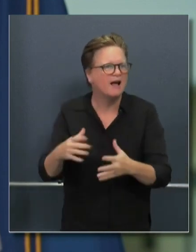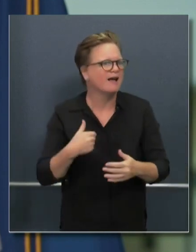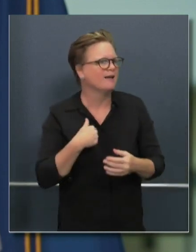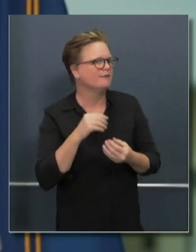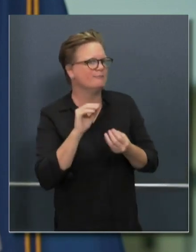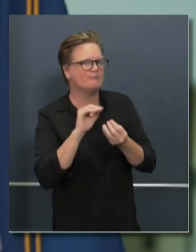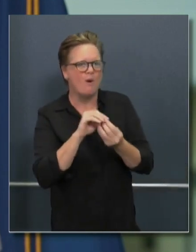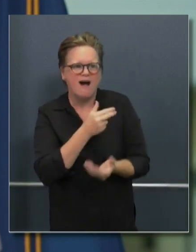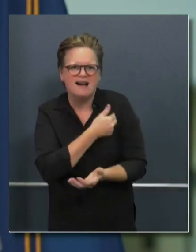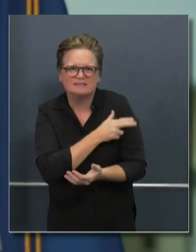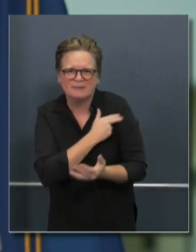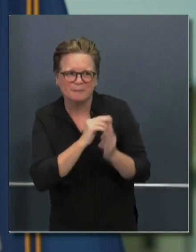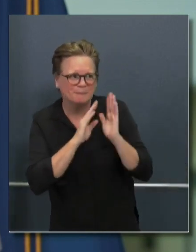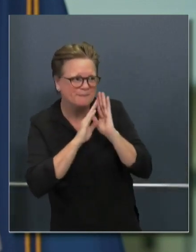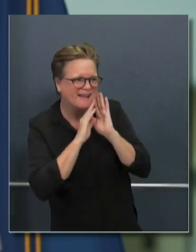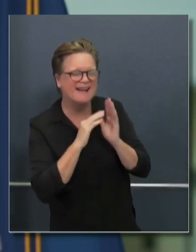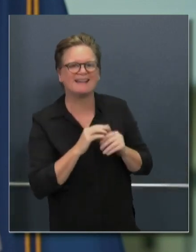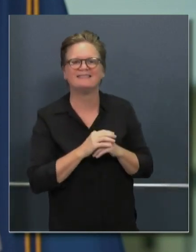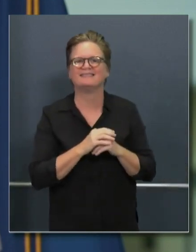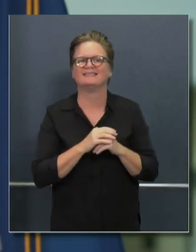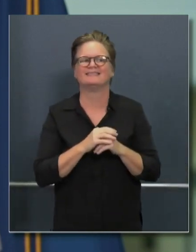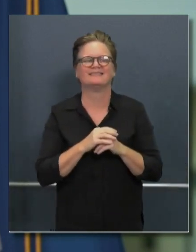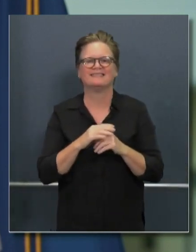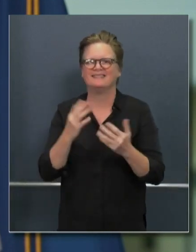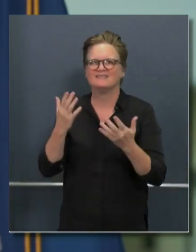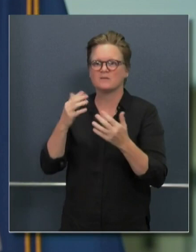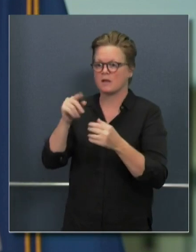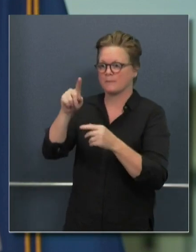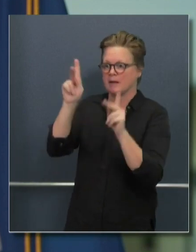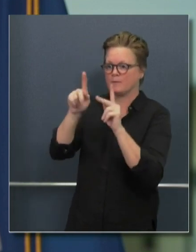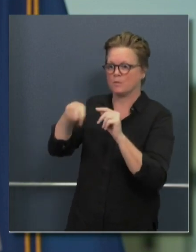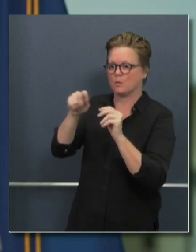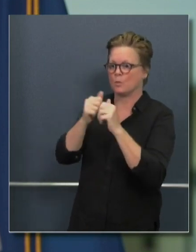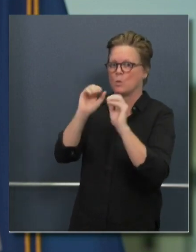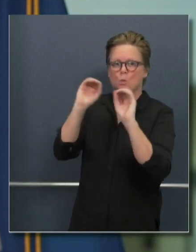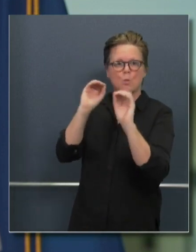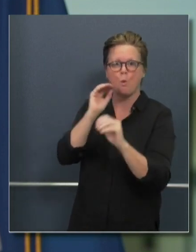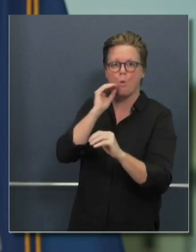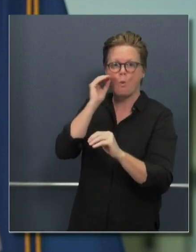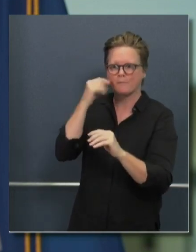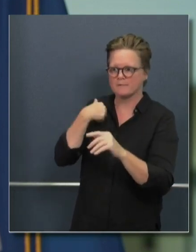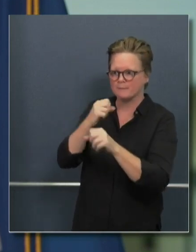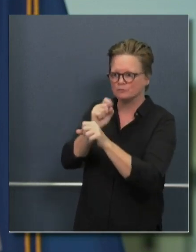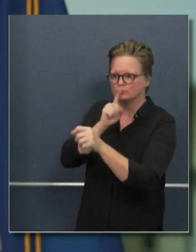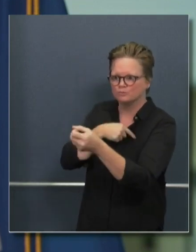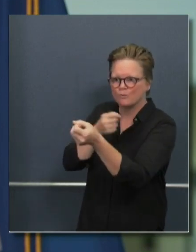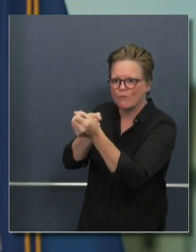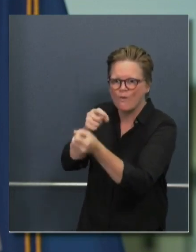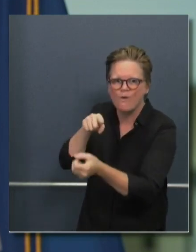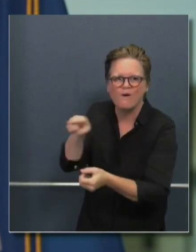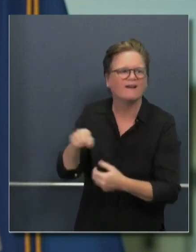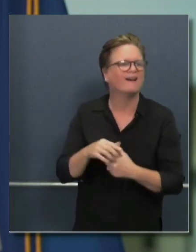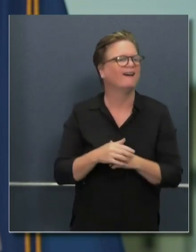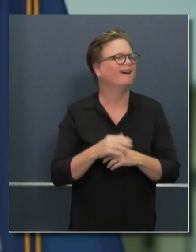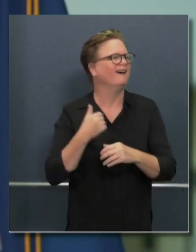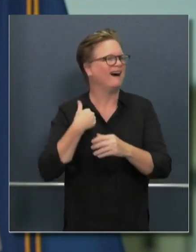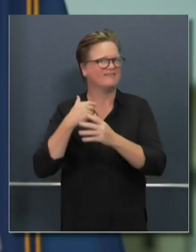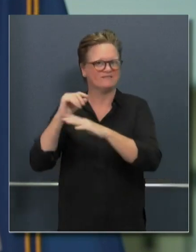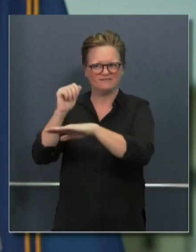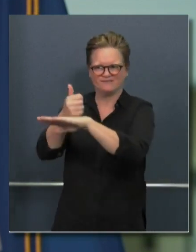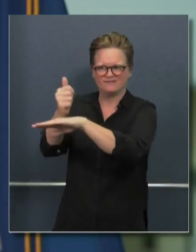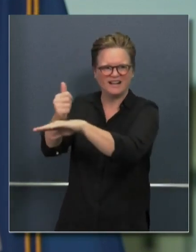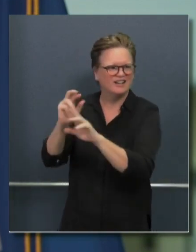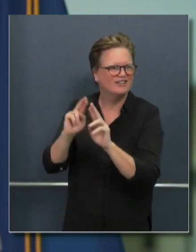more acuity on skilled nursing facilities and other residential care facilities for seniors and adults, I think we're making progress.